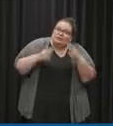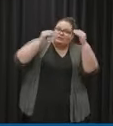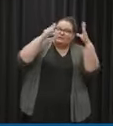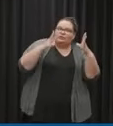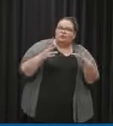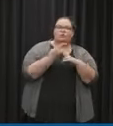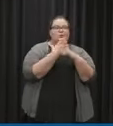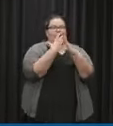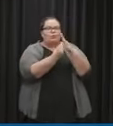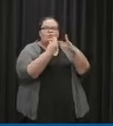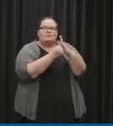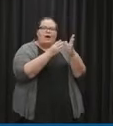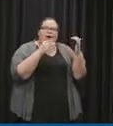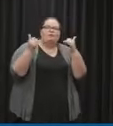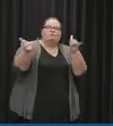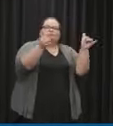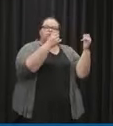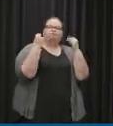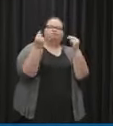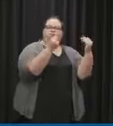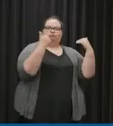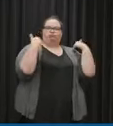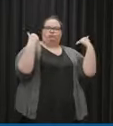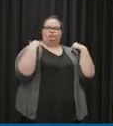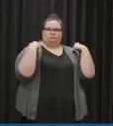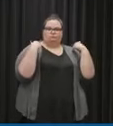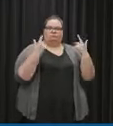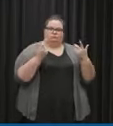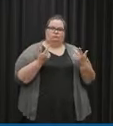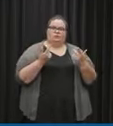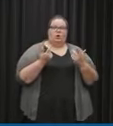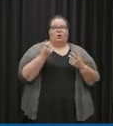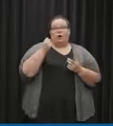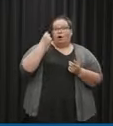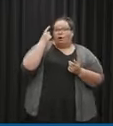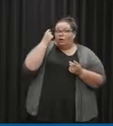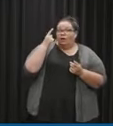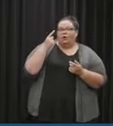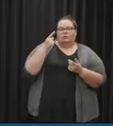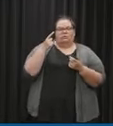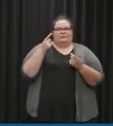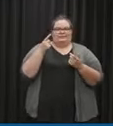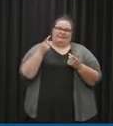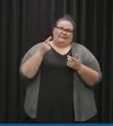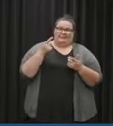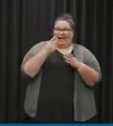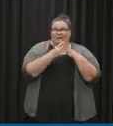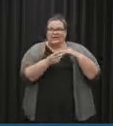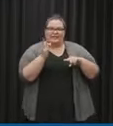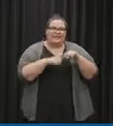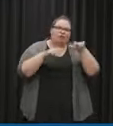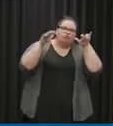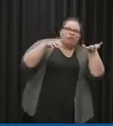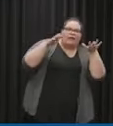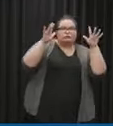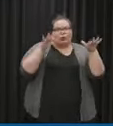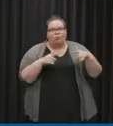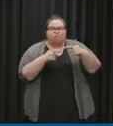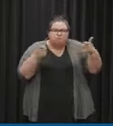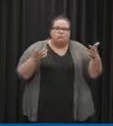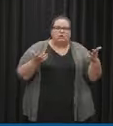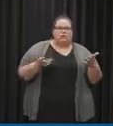spaces as much as possible for physical education throughout this coming year. We understand, however, that this may not always be feasible, so students will,